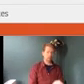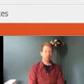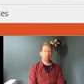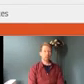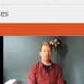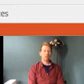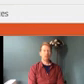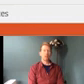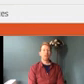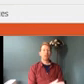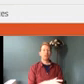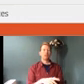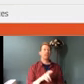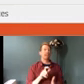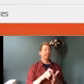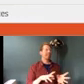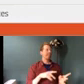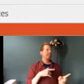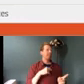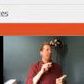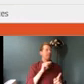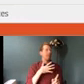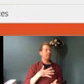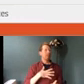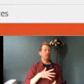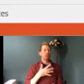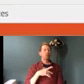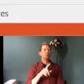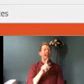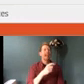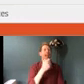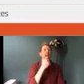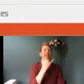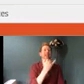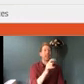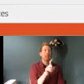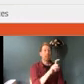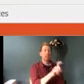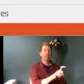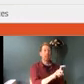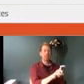I think you need to click slide. You want slide 6 next, right?